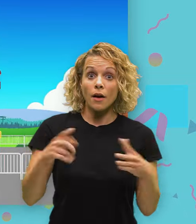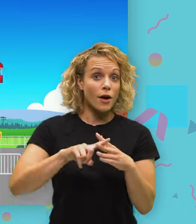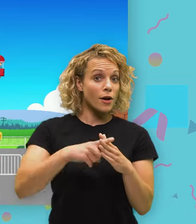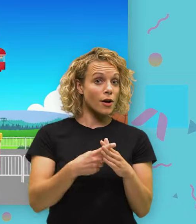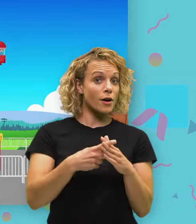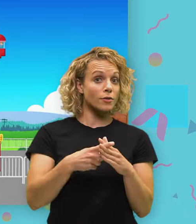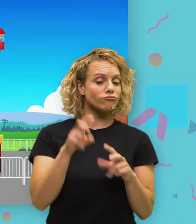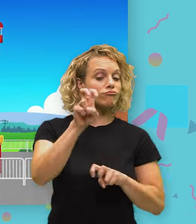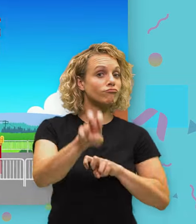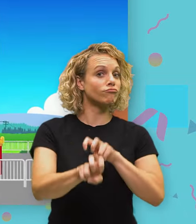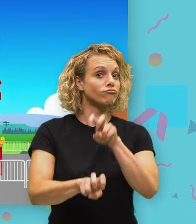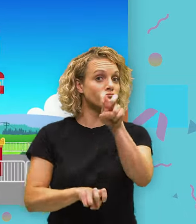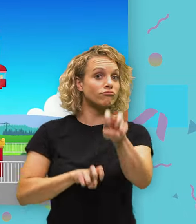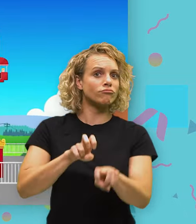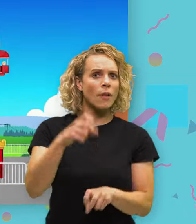we should start.